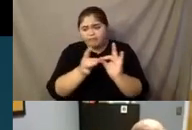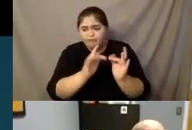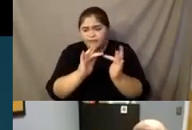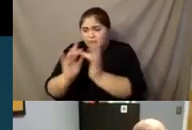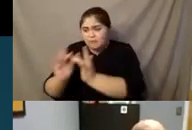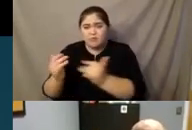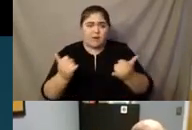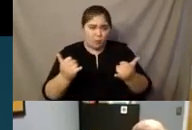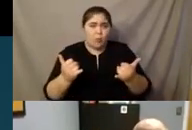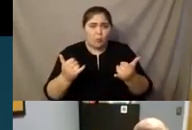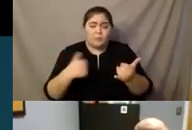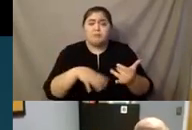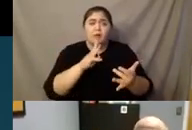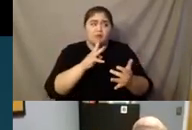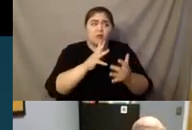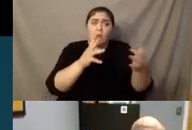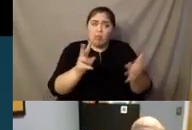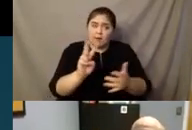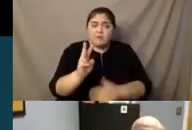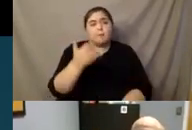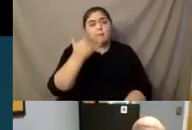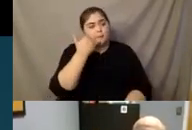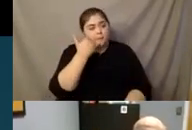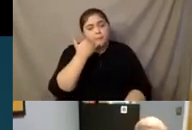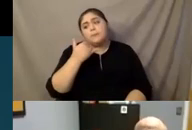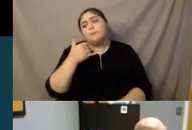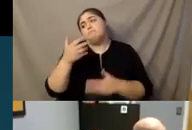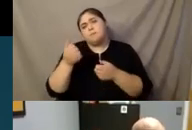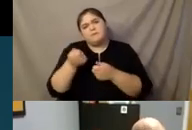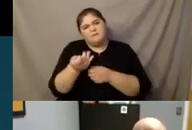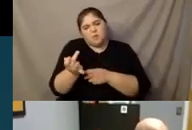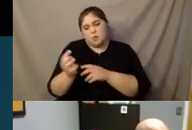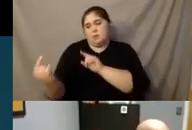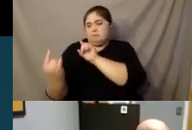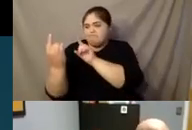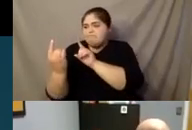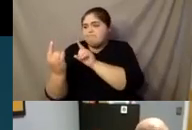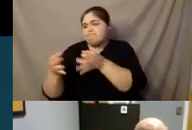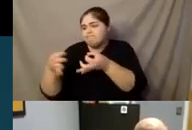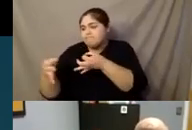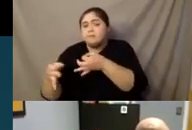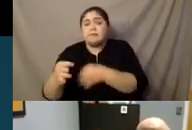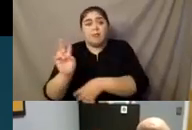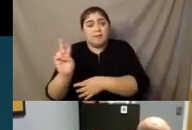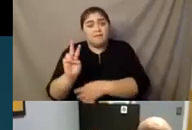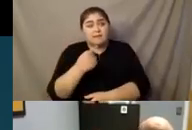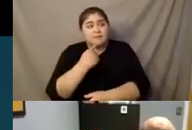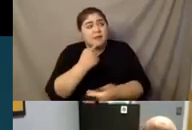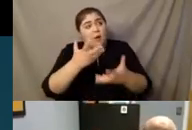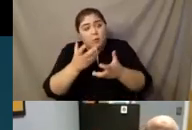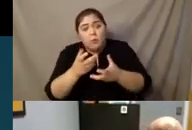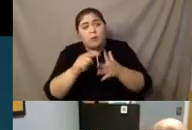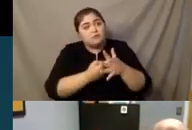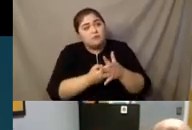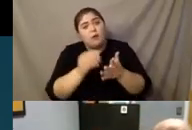a few victims on the phone and a couple in person where they've told me that, they're looking to get into therapy and get